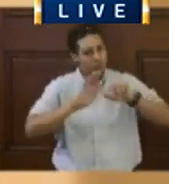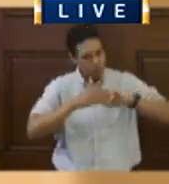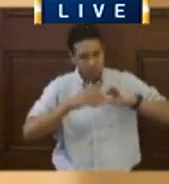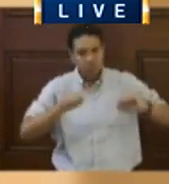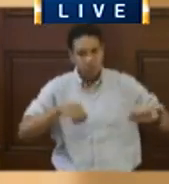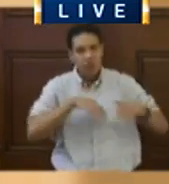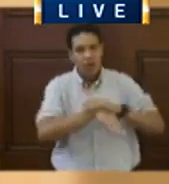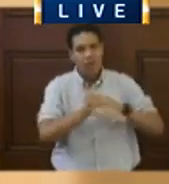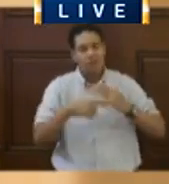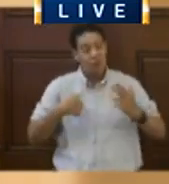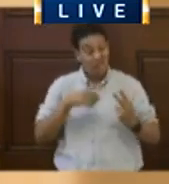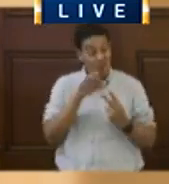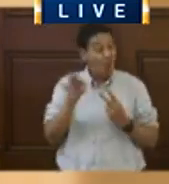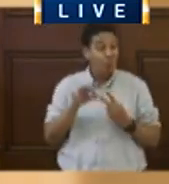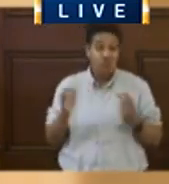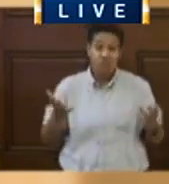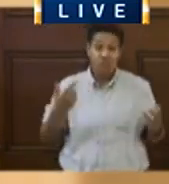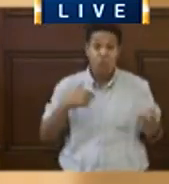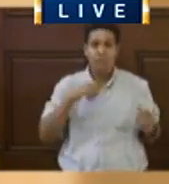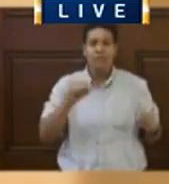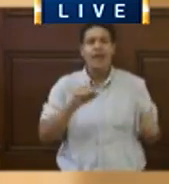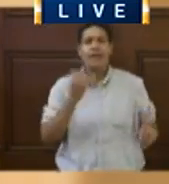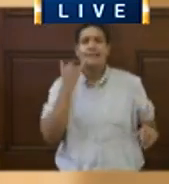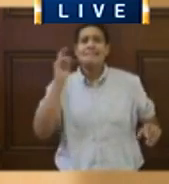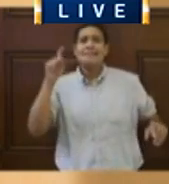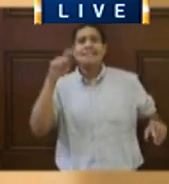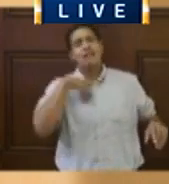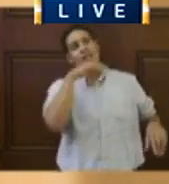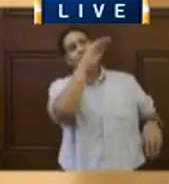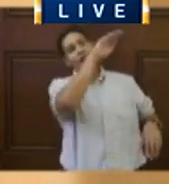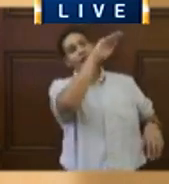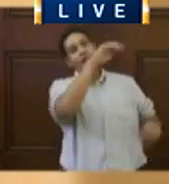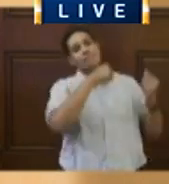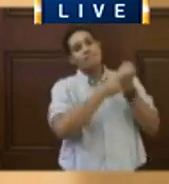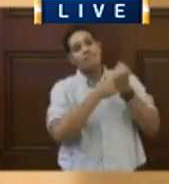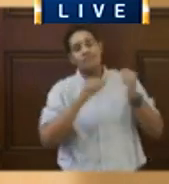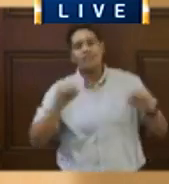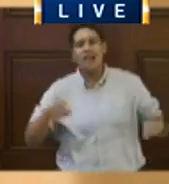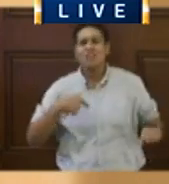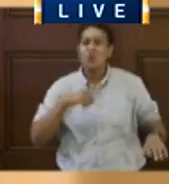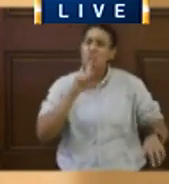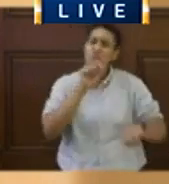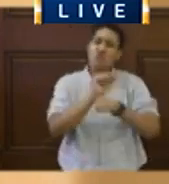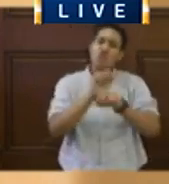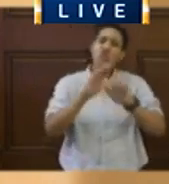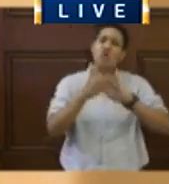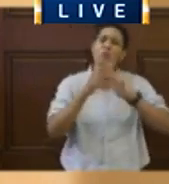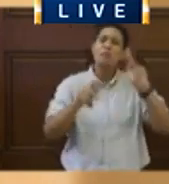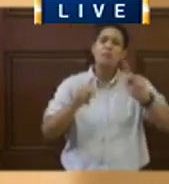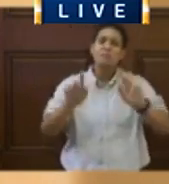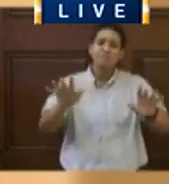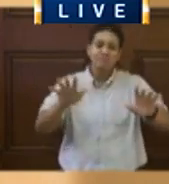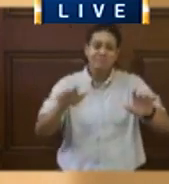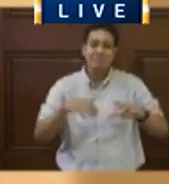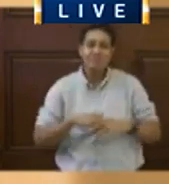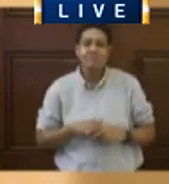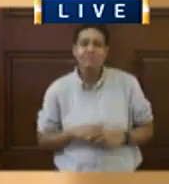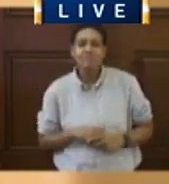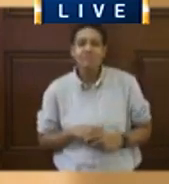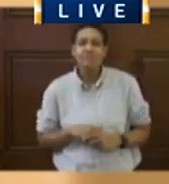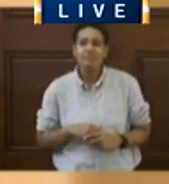options that we can rely on. So I just want to reassure the Jamaican people that this, we're going to get a pretty hard